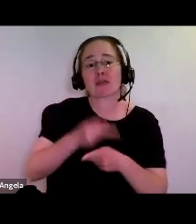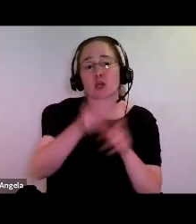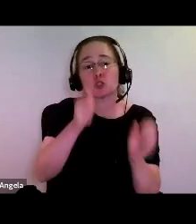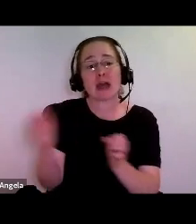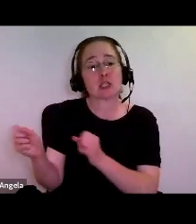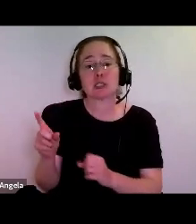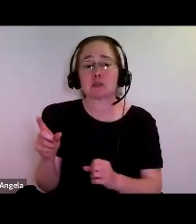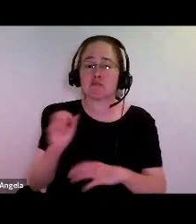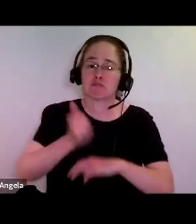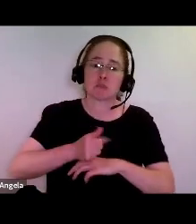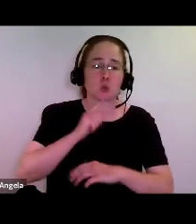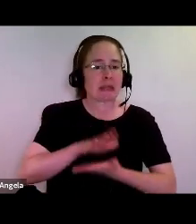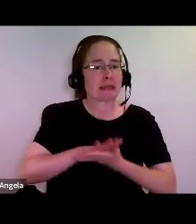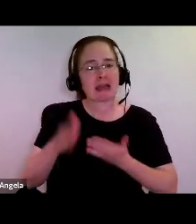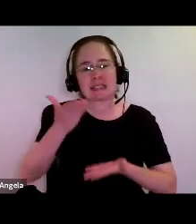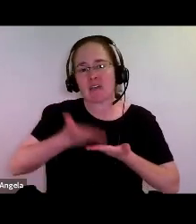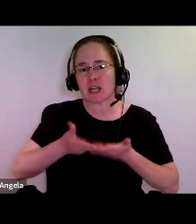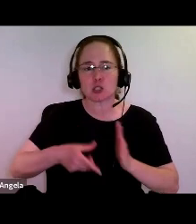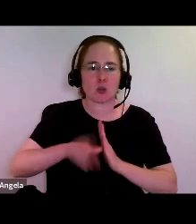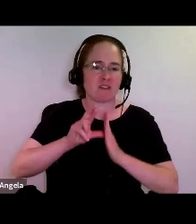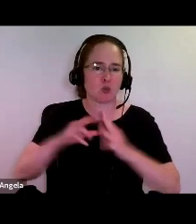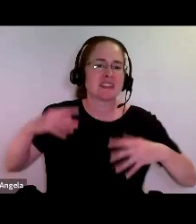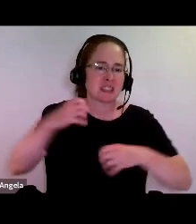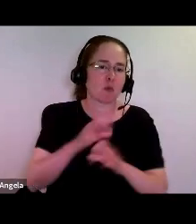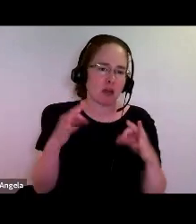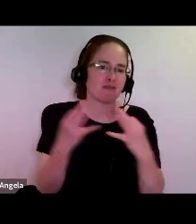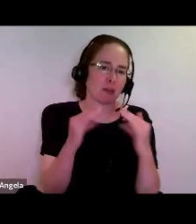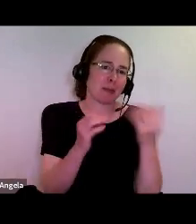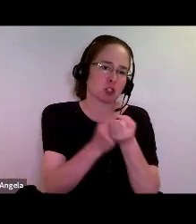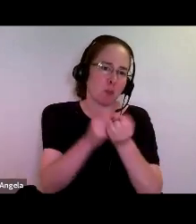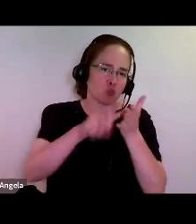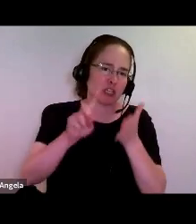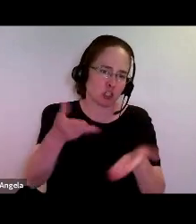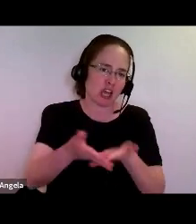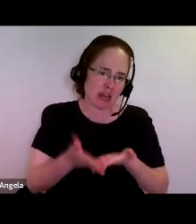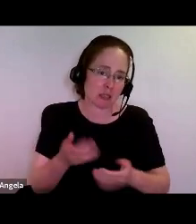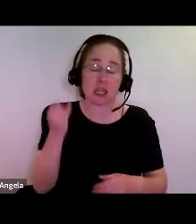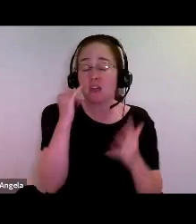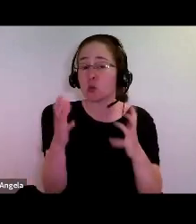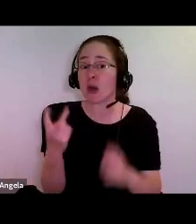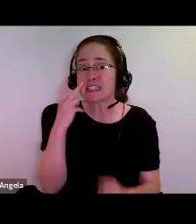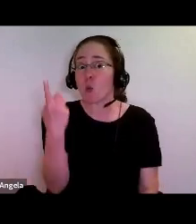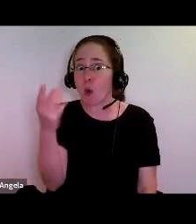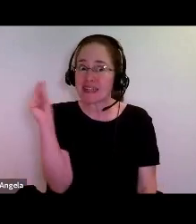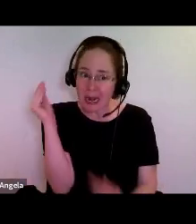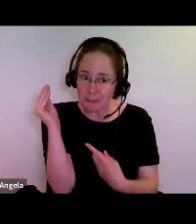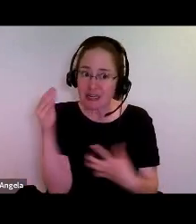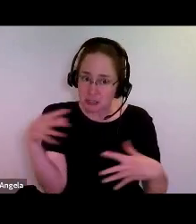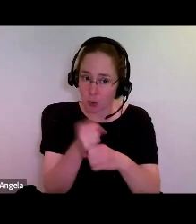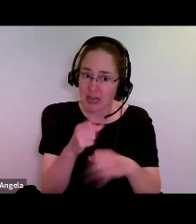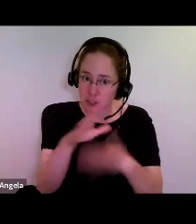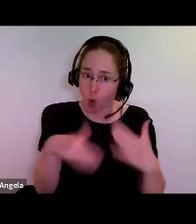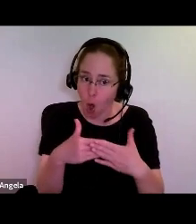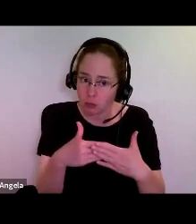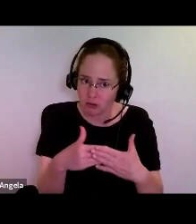nice evidence review, a summary of family peer support research evidence. So if you're looking for one document that kind of summarizes all